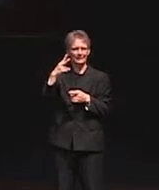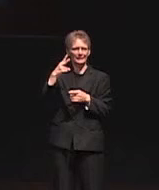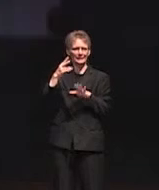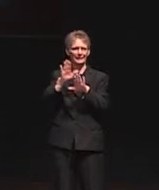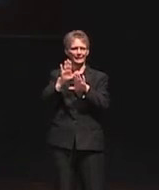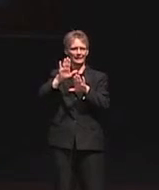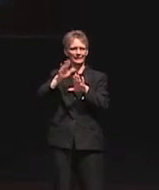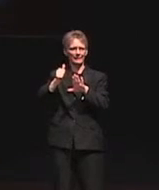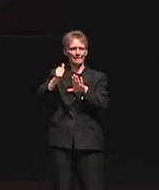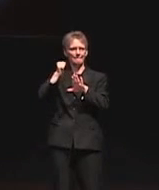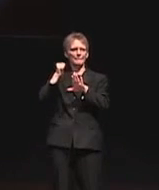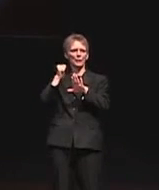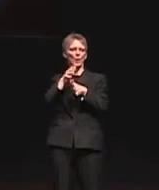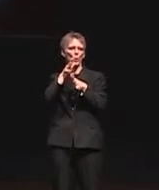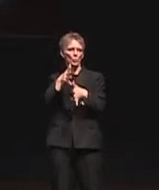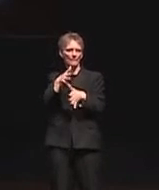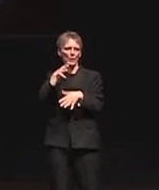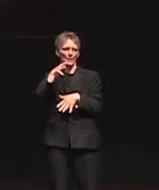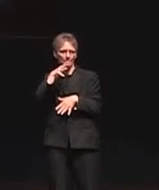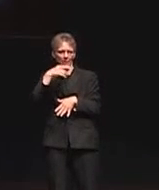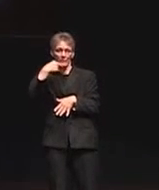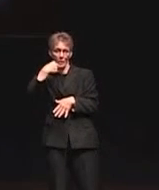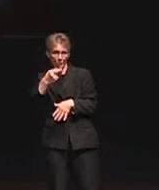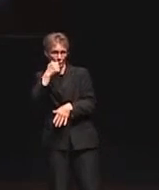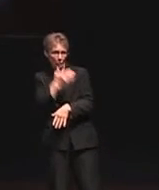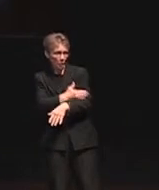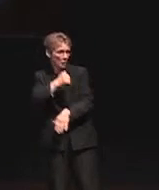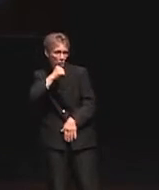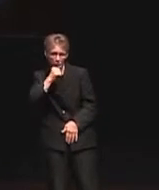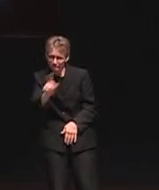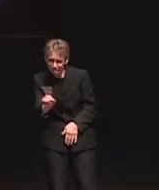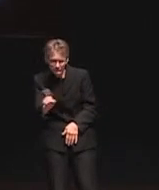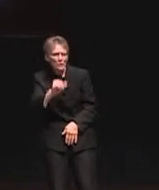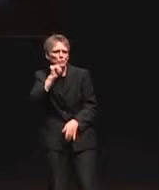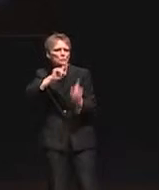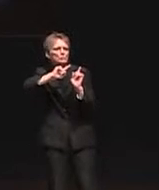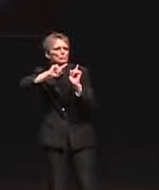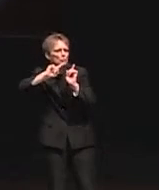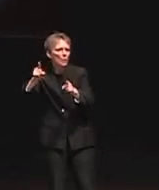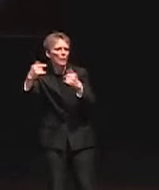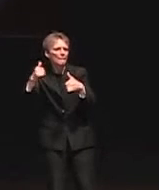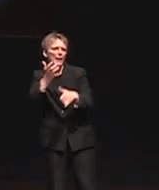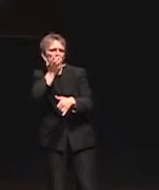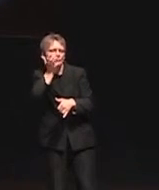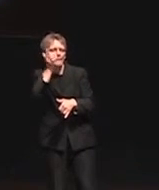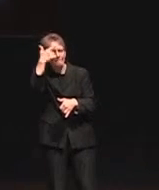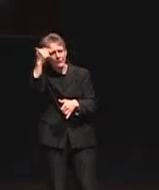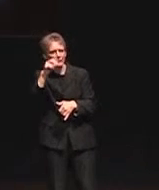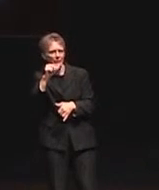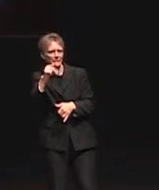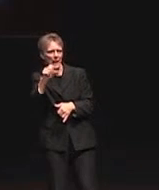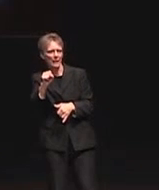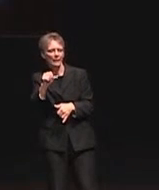mother were looking out the window. They told their daughter not to go in the backyard and play in the grass because there are ants back there. But she went